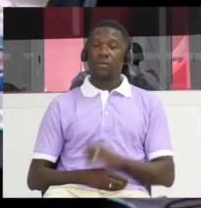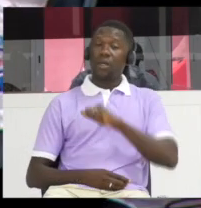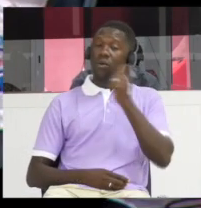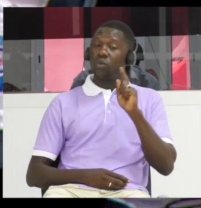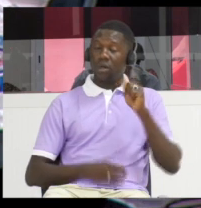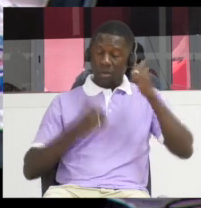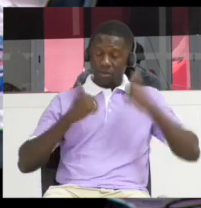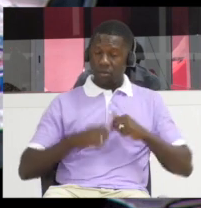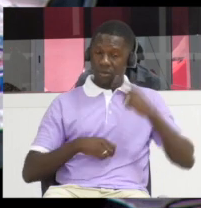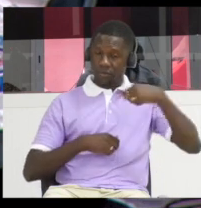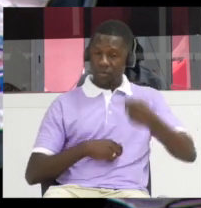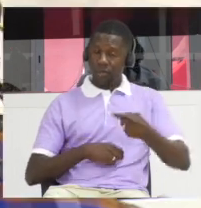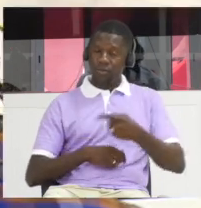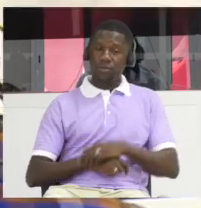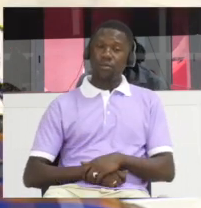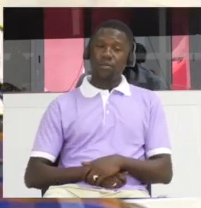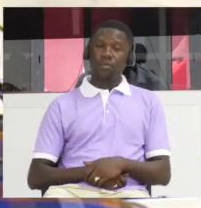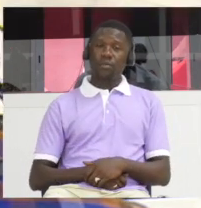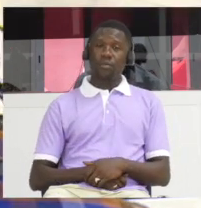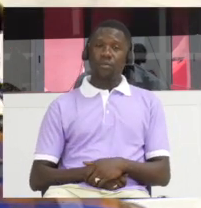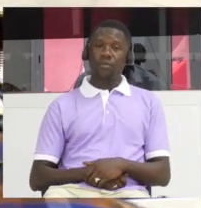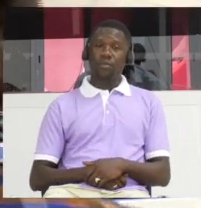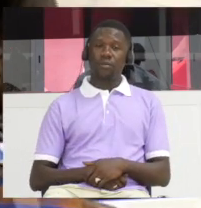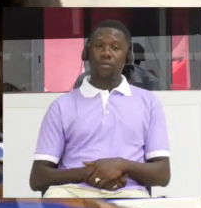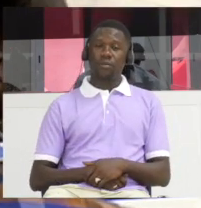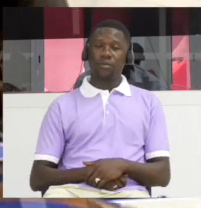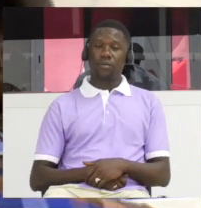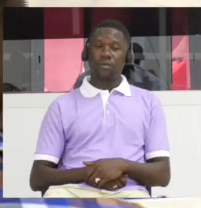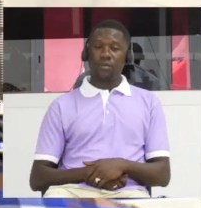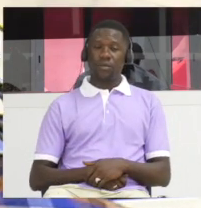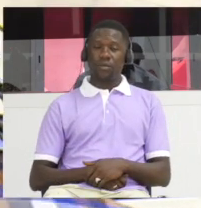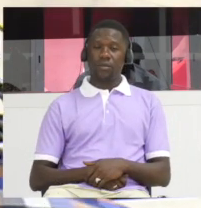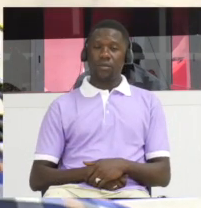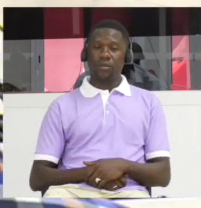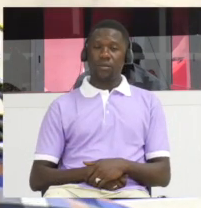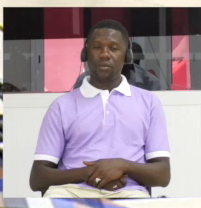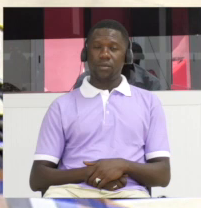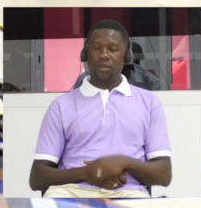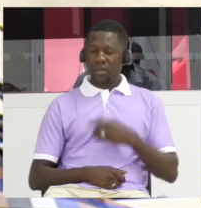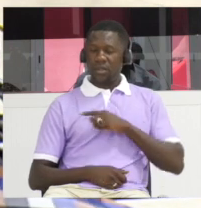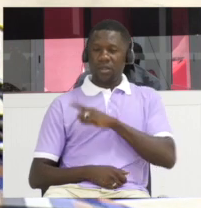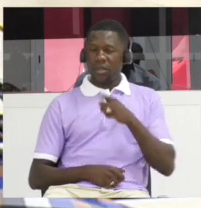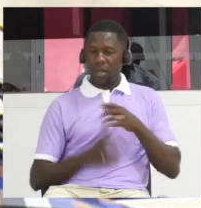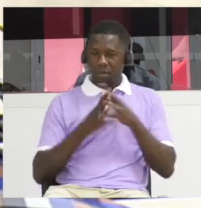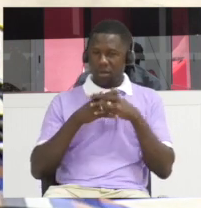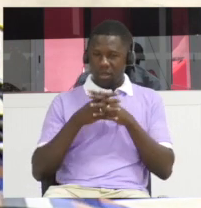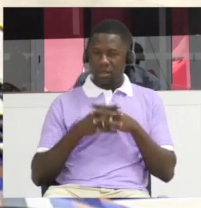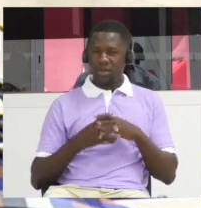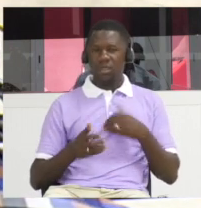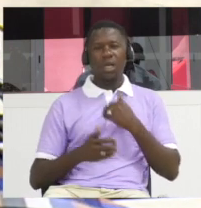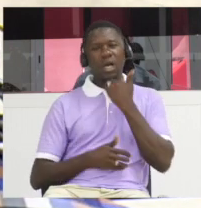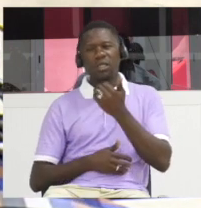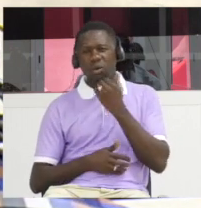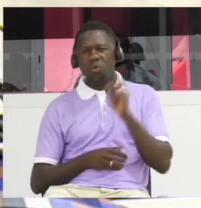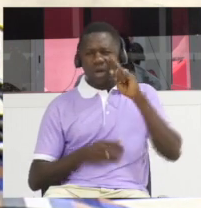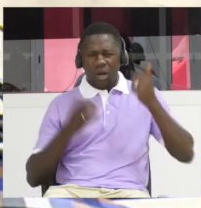And what else happened there? Oh, and he excused himself. The Americans started as what is